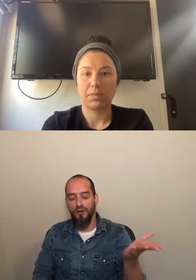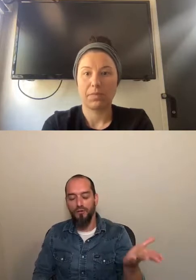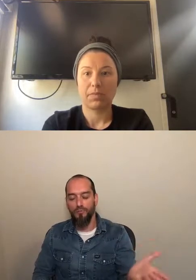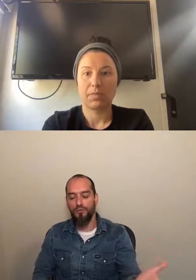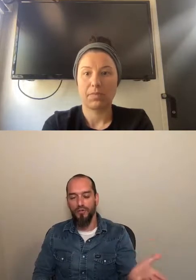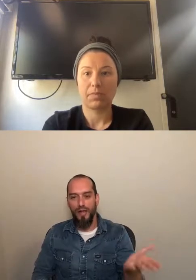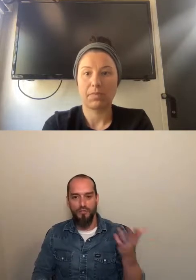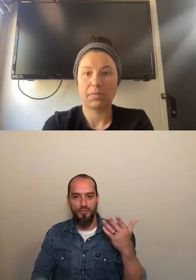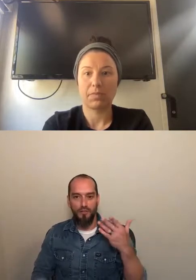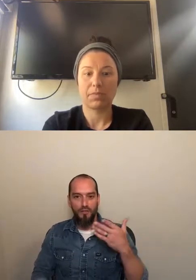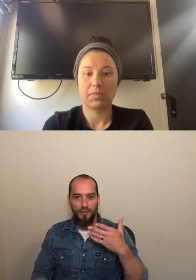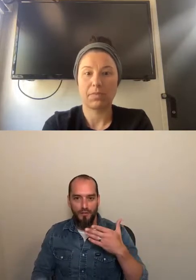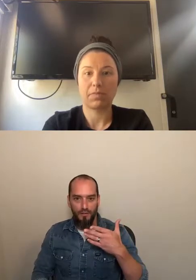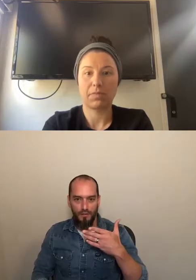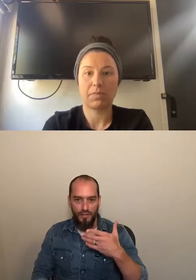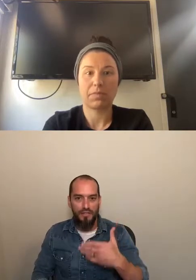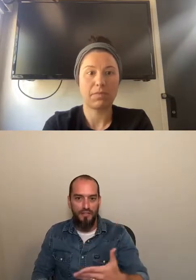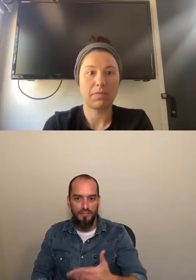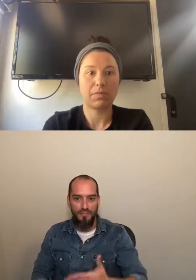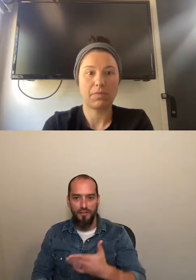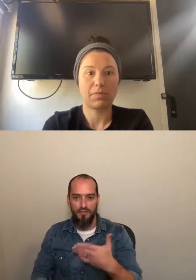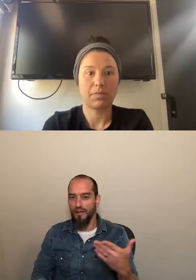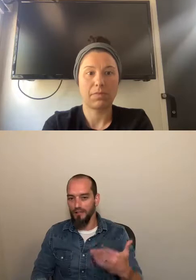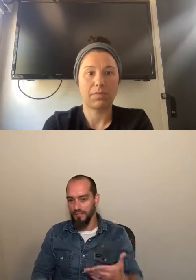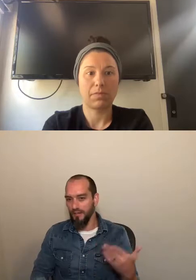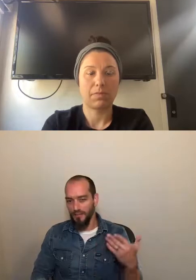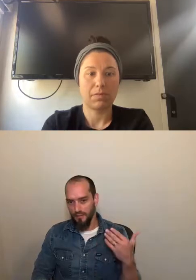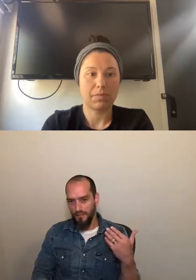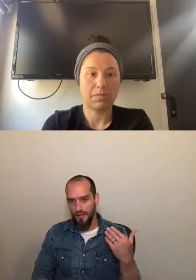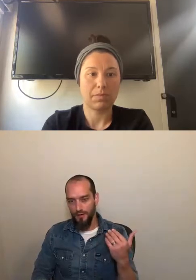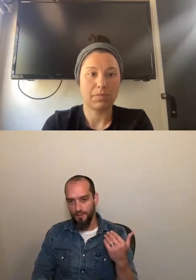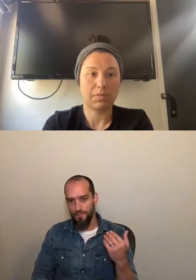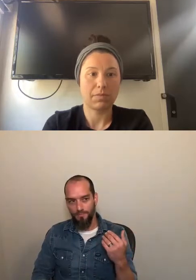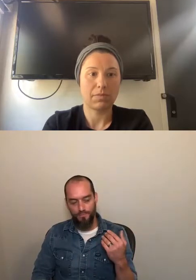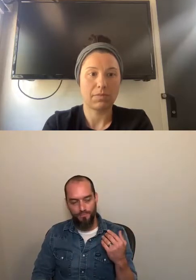reaction, autoimmune reaction. It is there. The science is there.